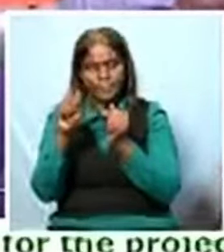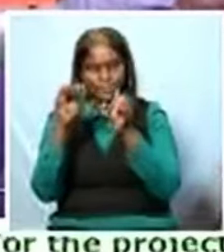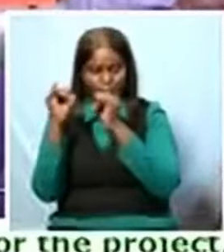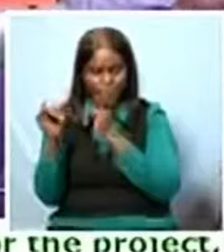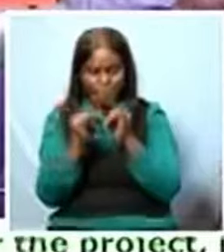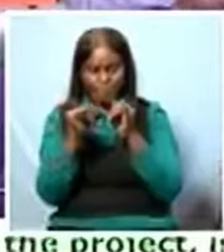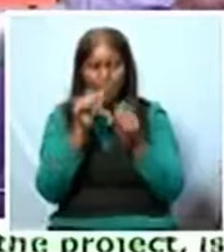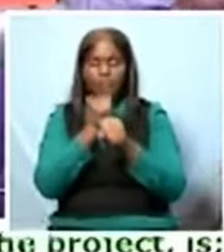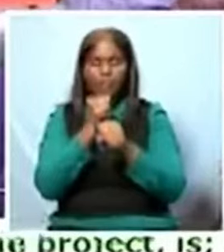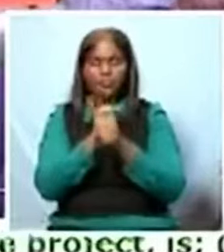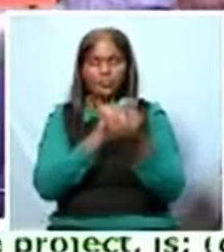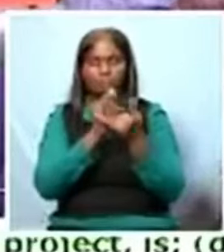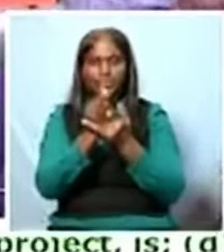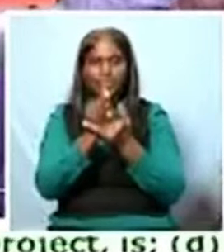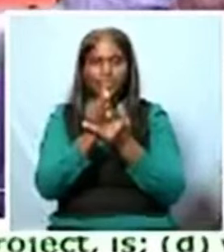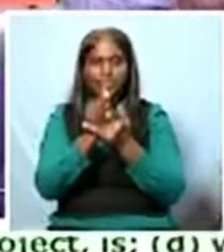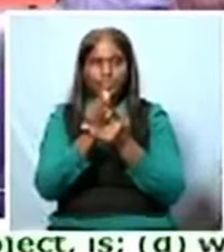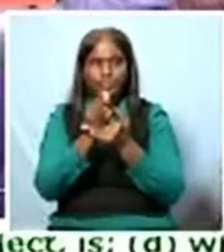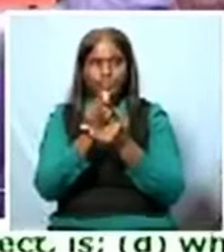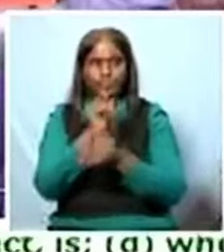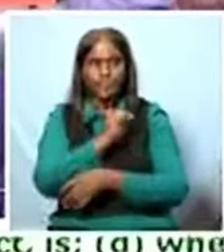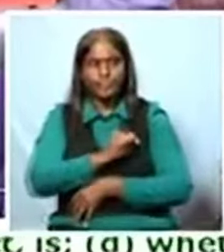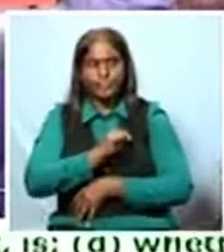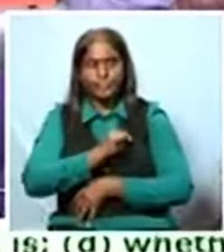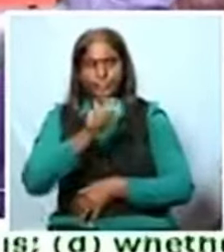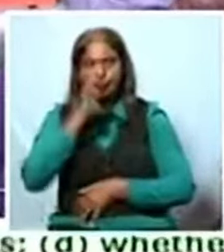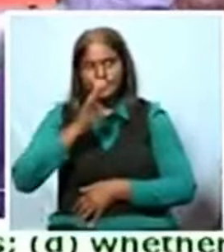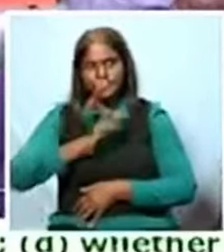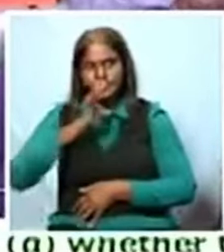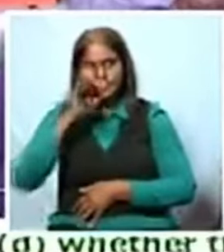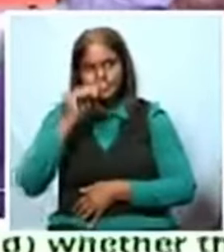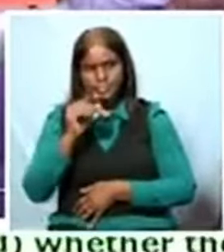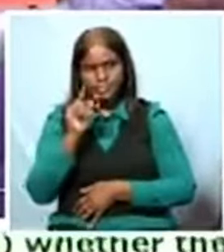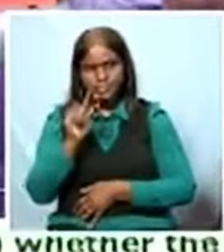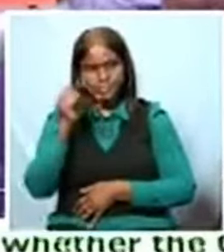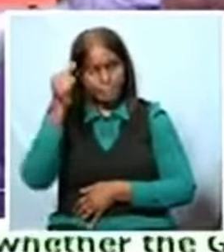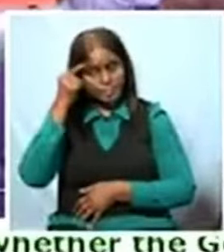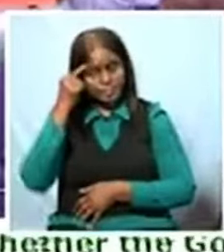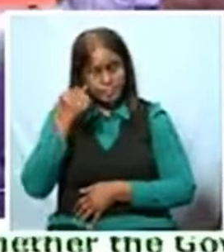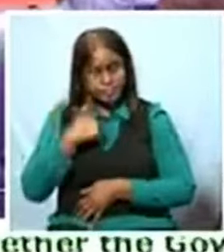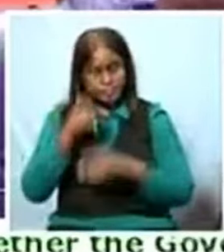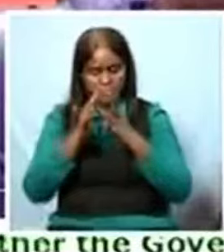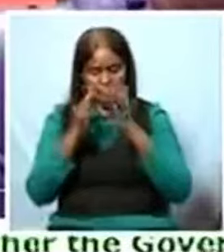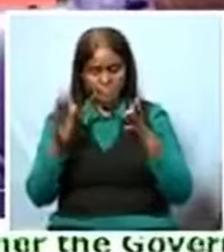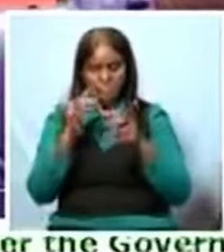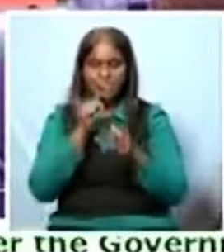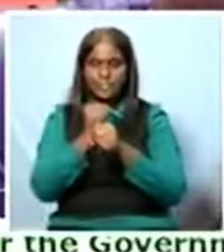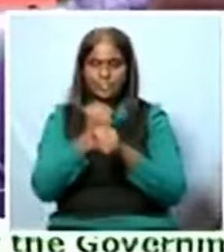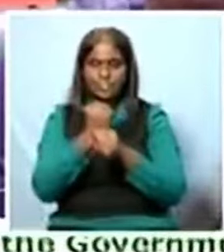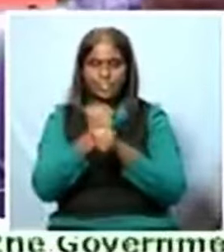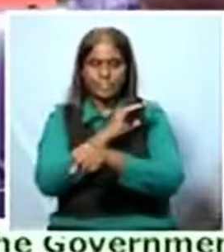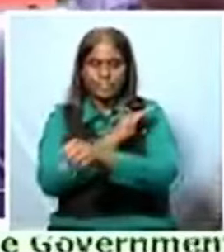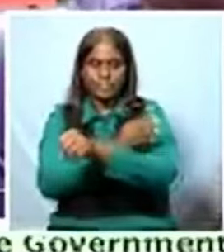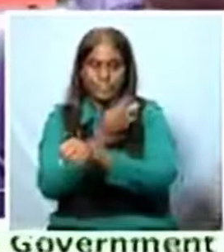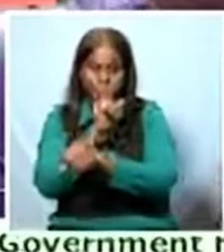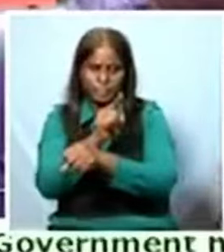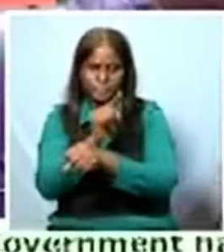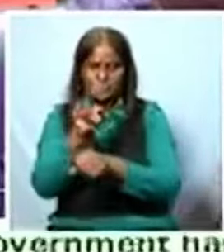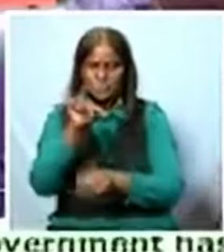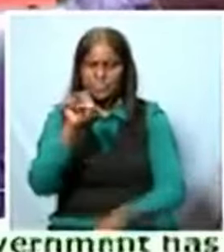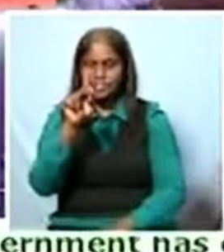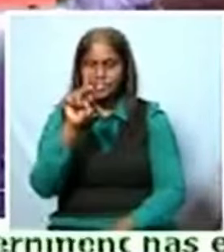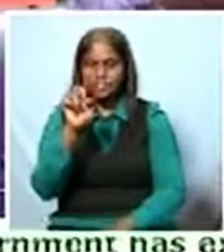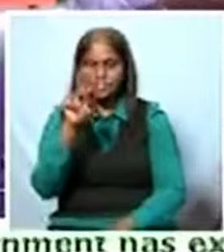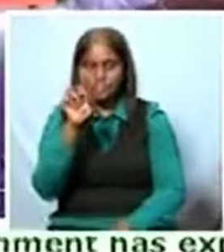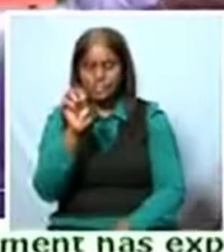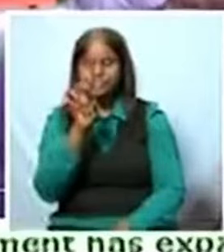Nkana. Sorry, Madam Speaker. Yes, government has expanded the operational capacity of the Ndeke Water Distribution